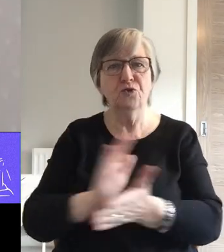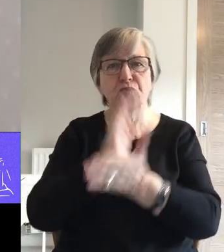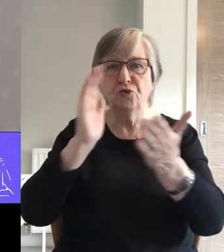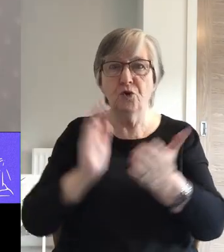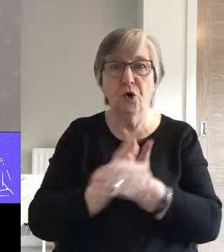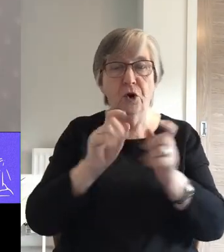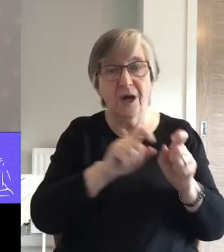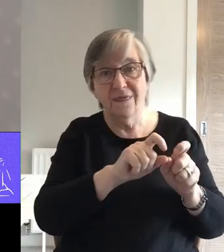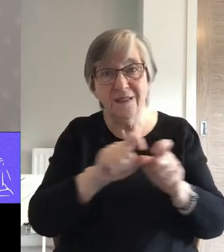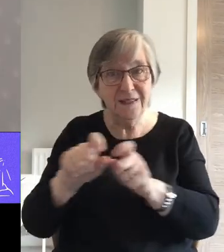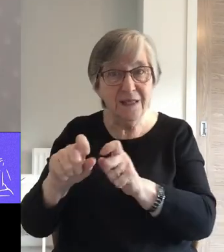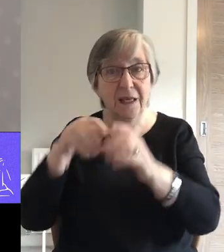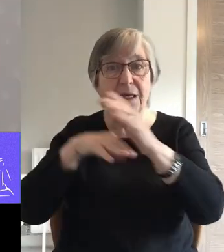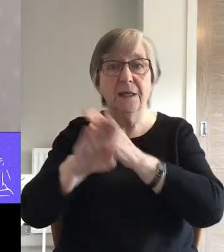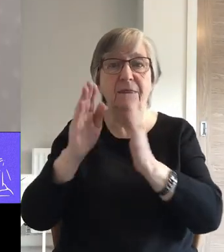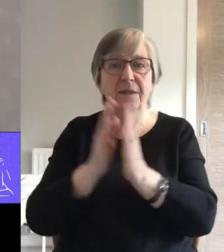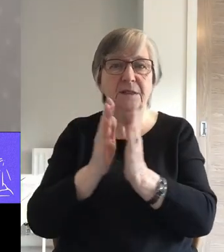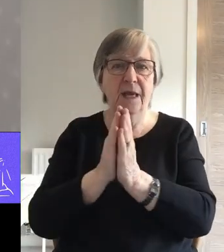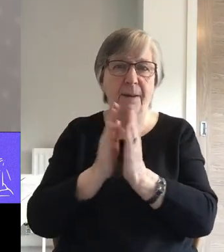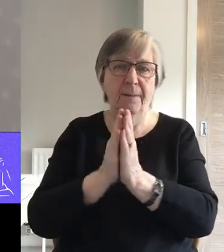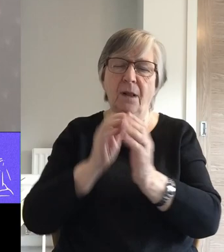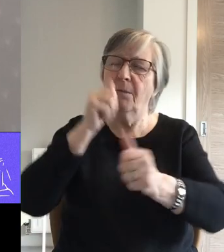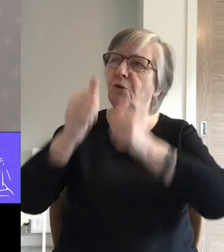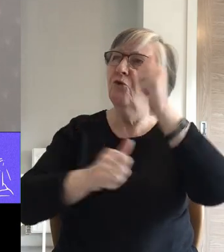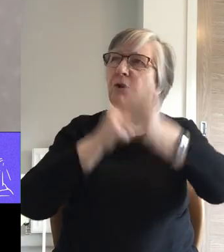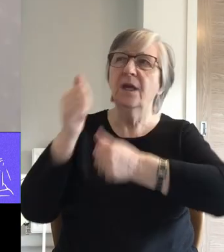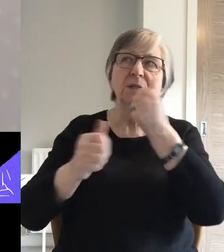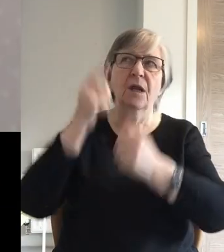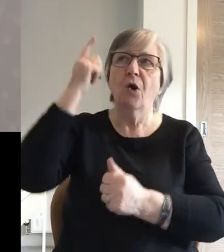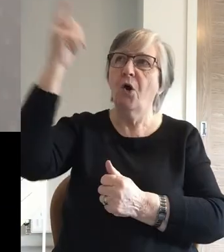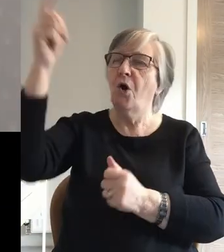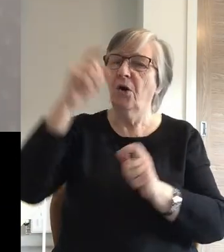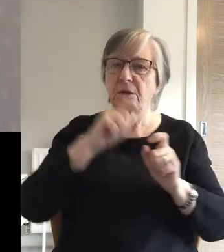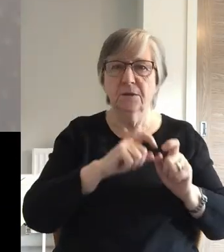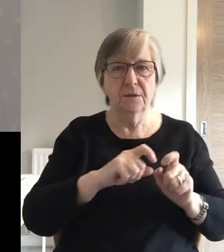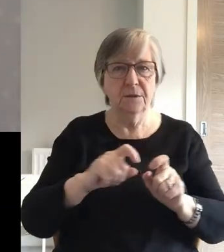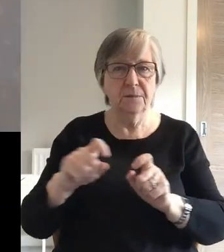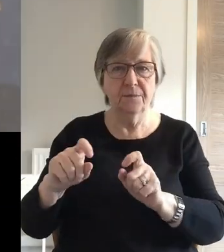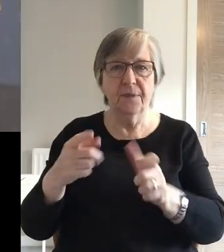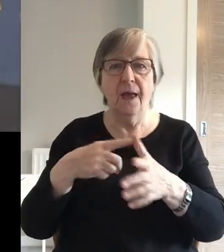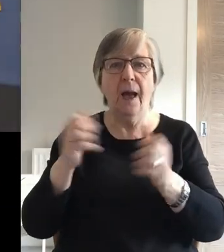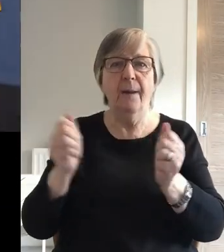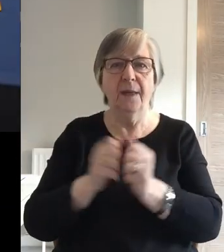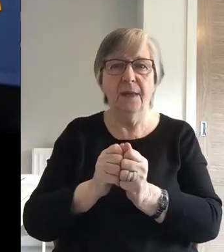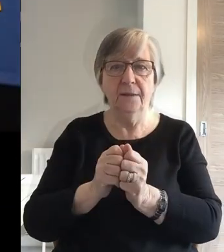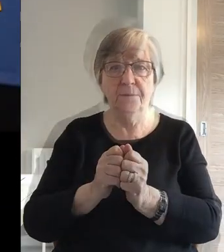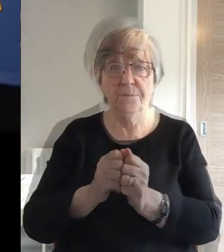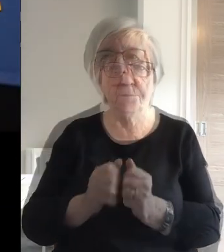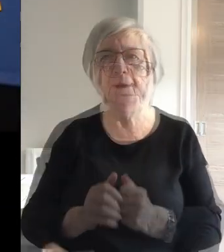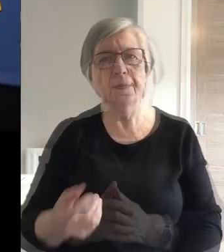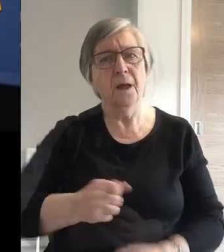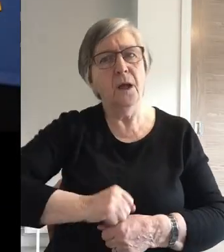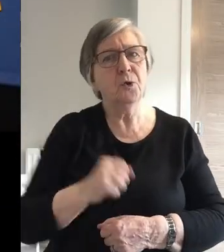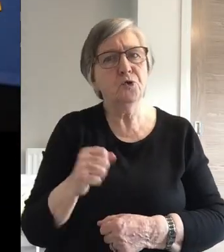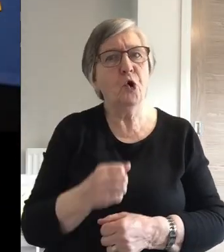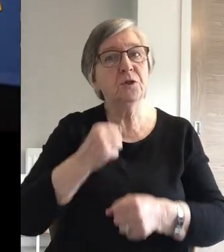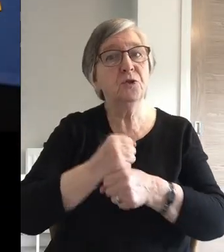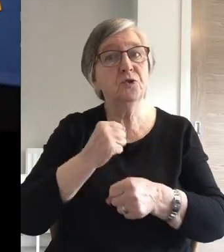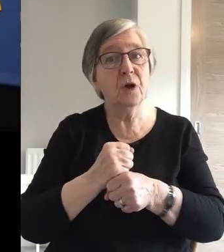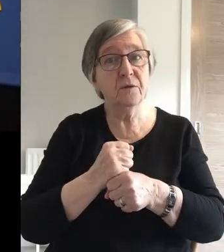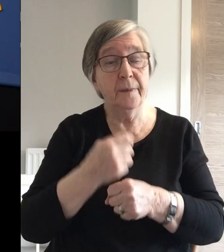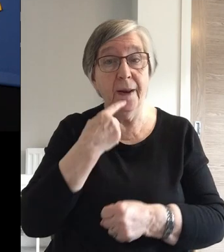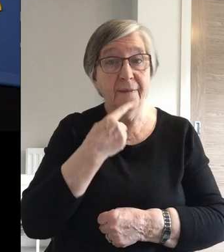stayed continually at the temple, praising God. Amen. Well, the Scottish Government have said